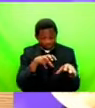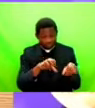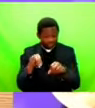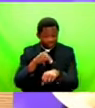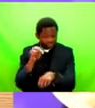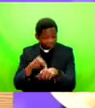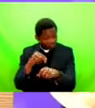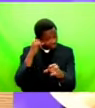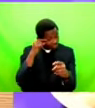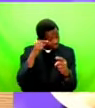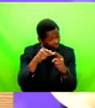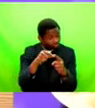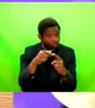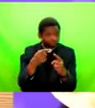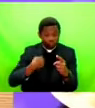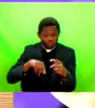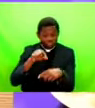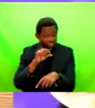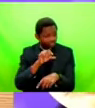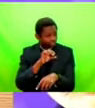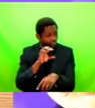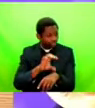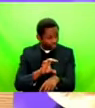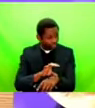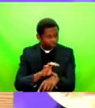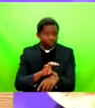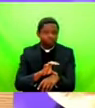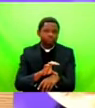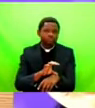agenda, we as a church